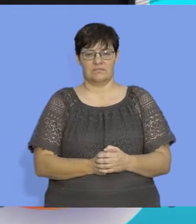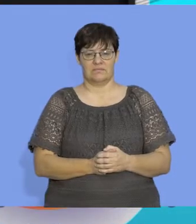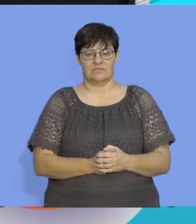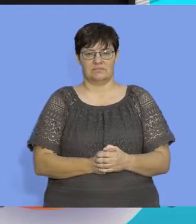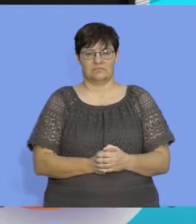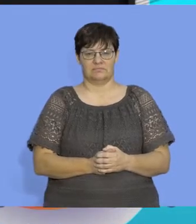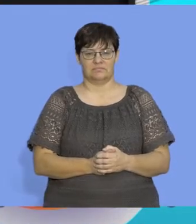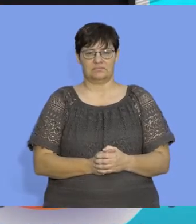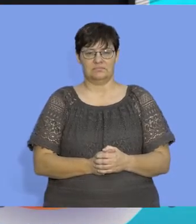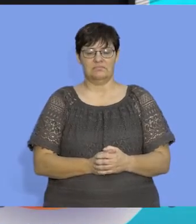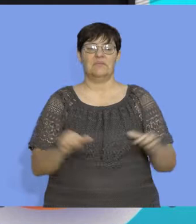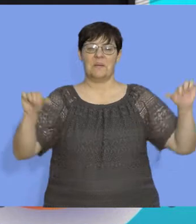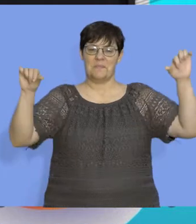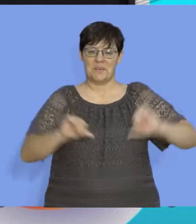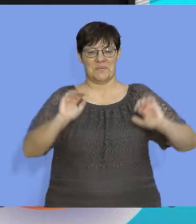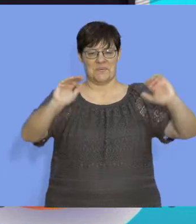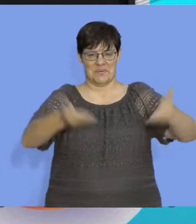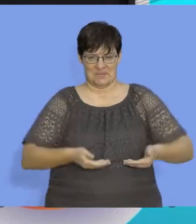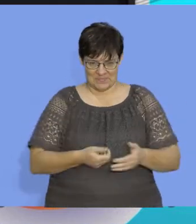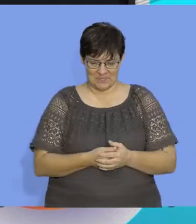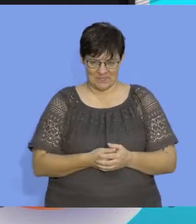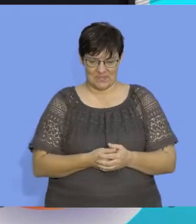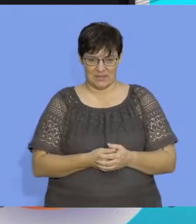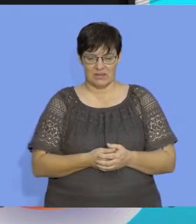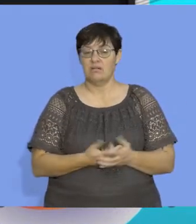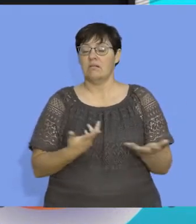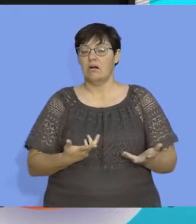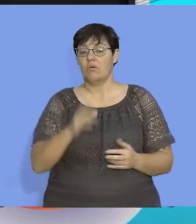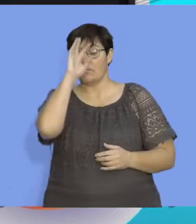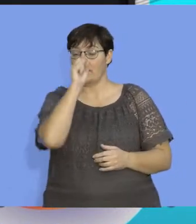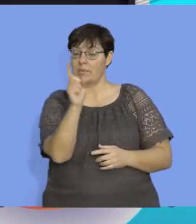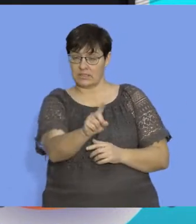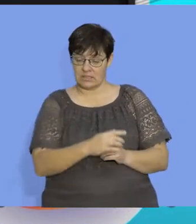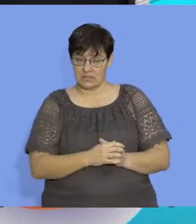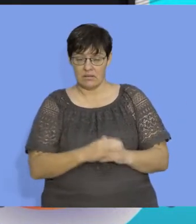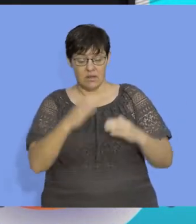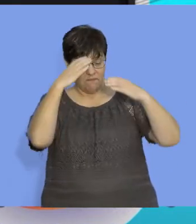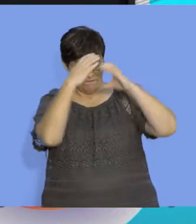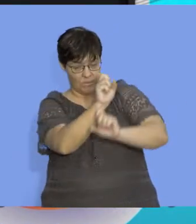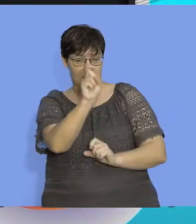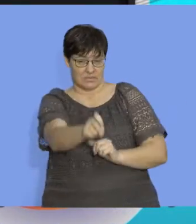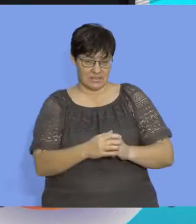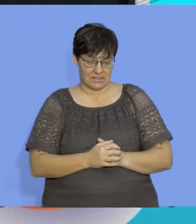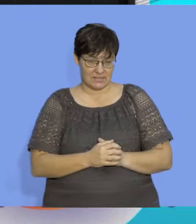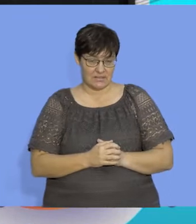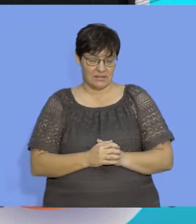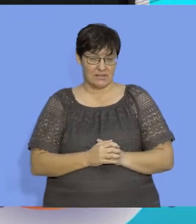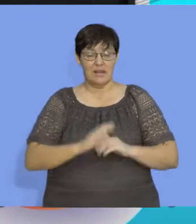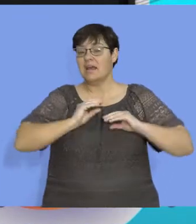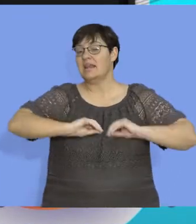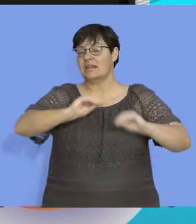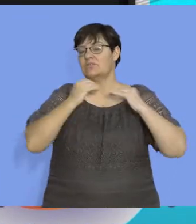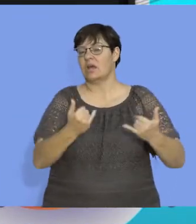Welcome back, accounting boffins, right? Remember, stay focused. Our lesson today, we're concentrating on